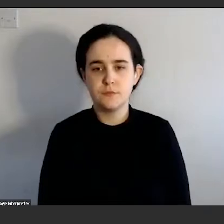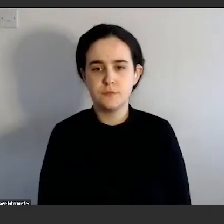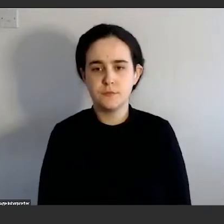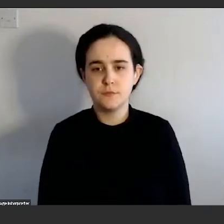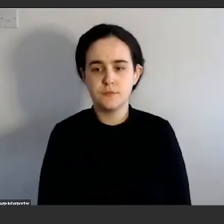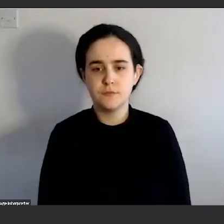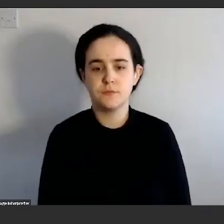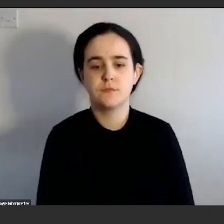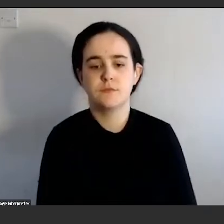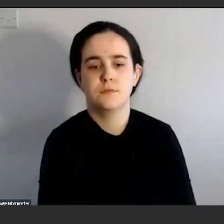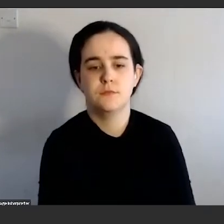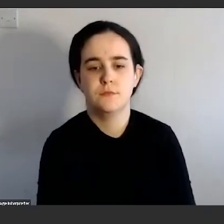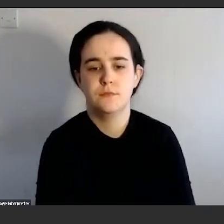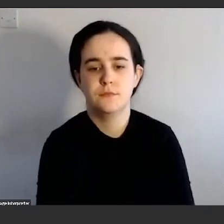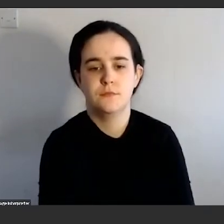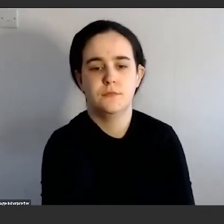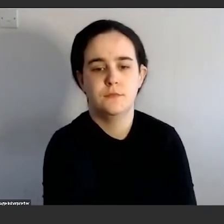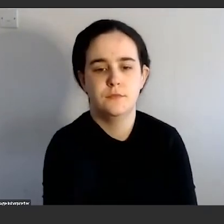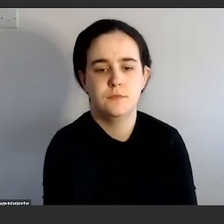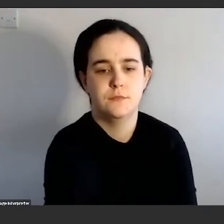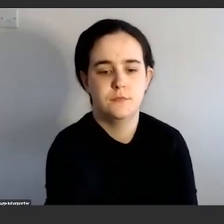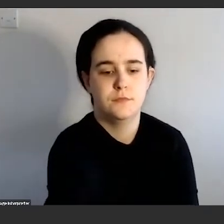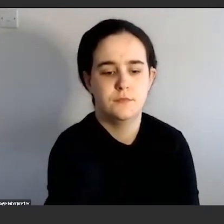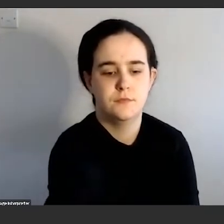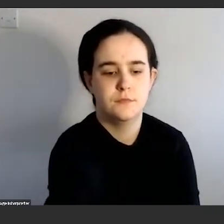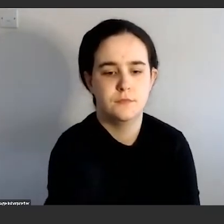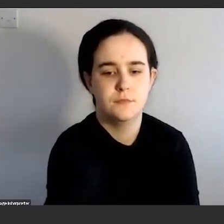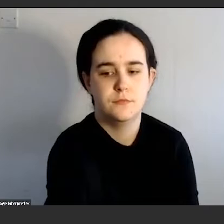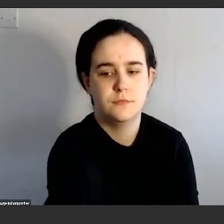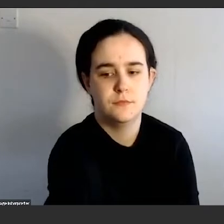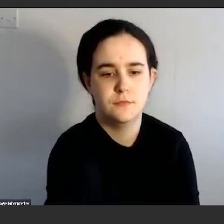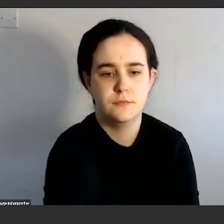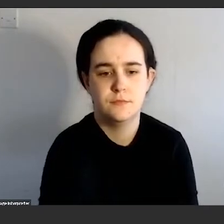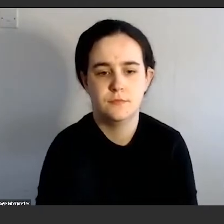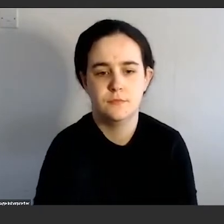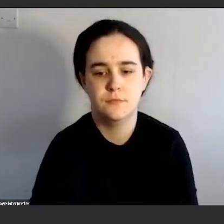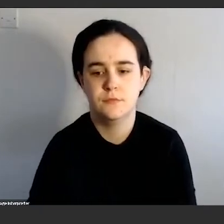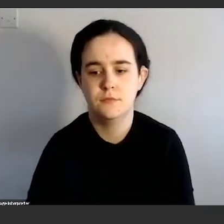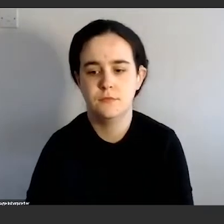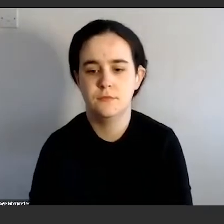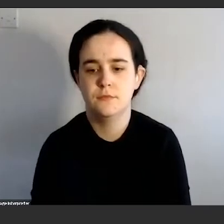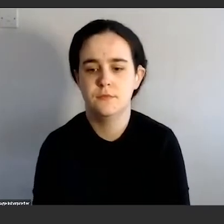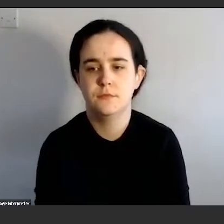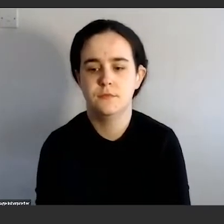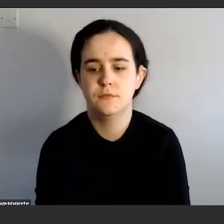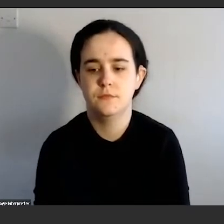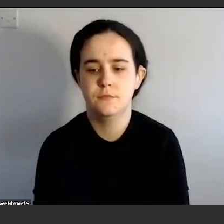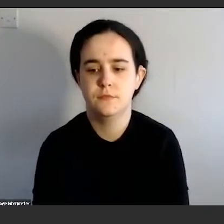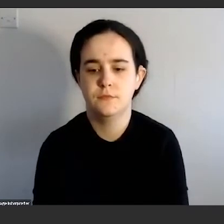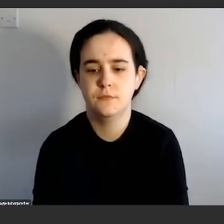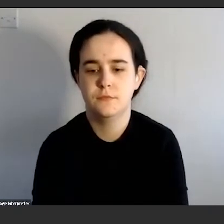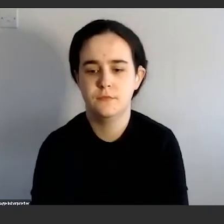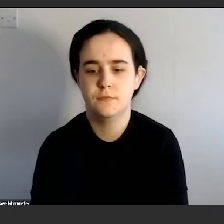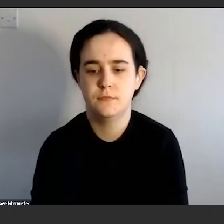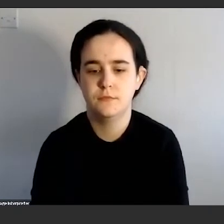catastrophic healthcare costs, 3 times as likely to be denied healthcare, and 4 times as